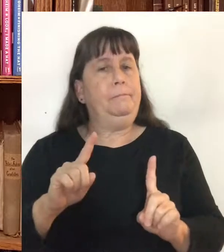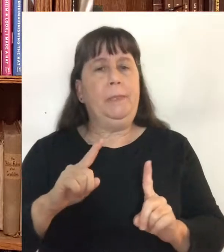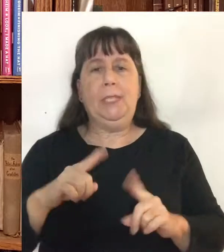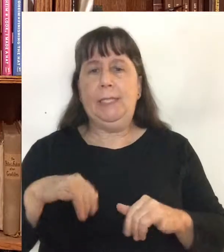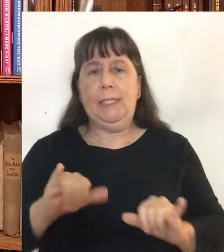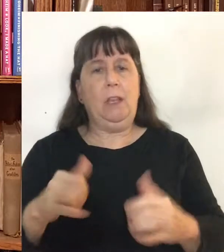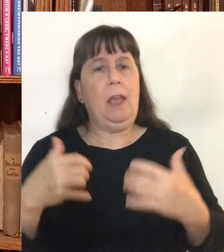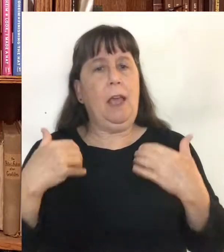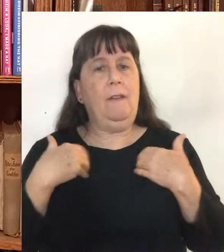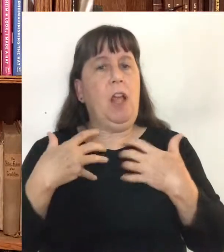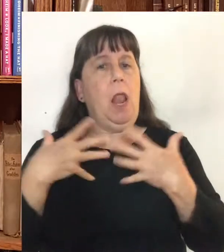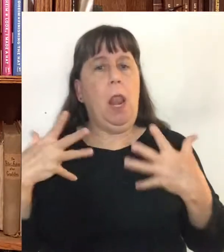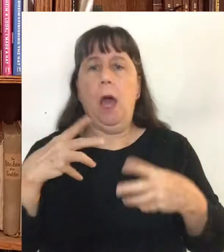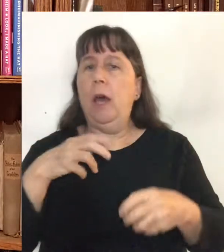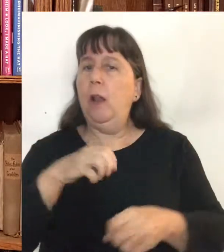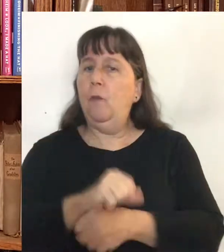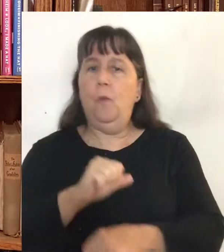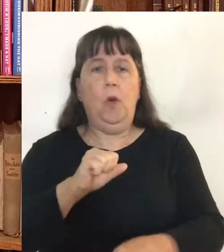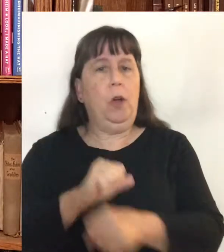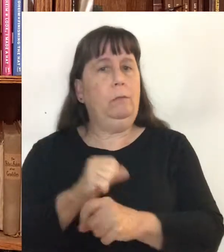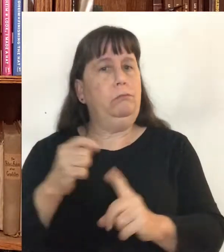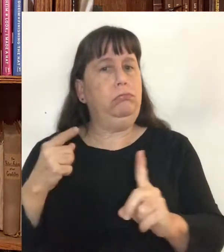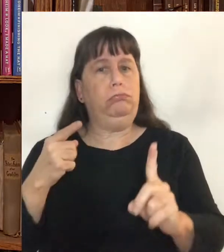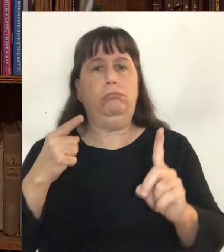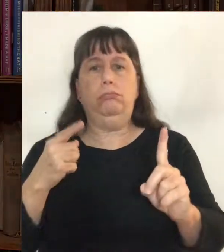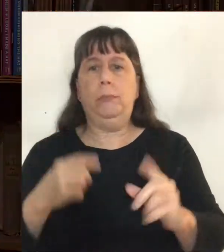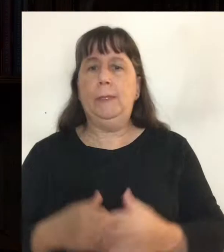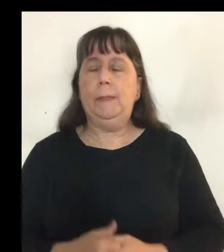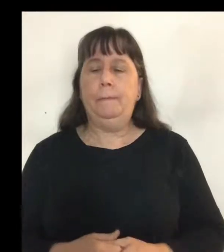But we're still going to have our work cut out for us.